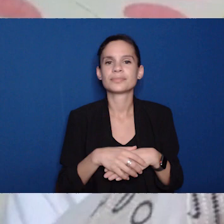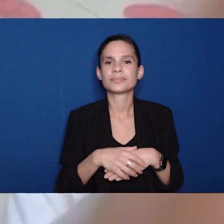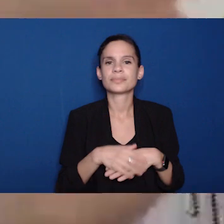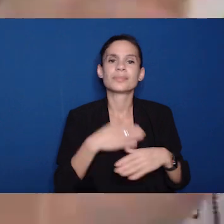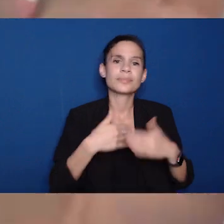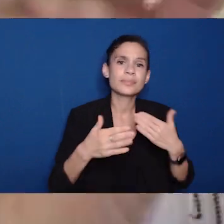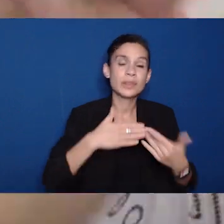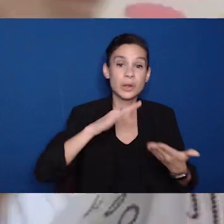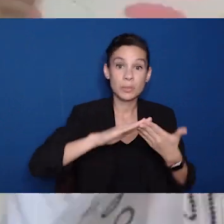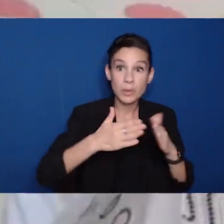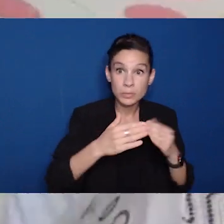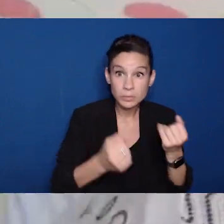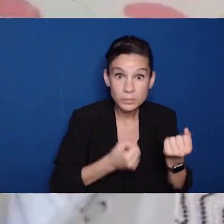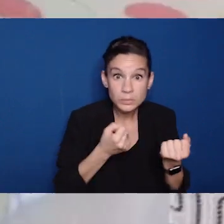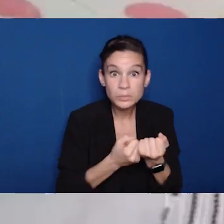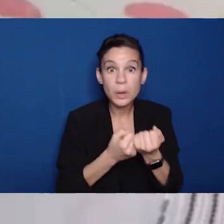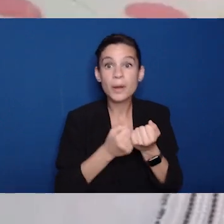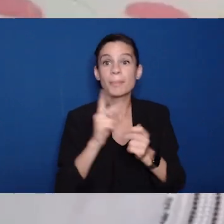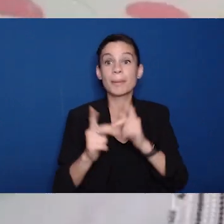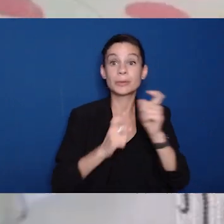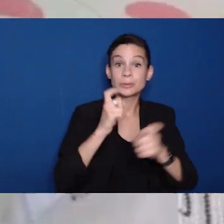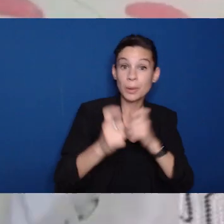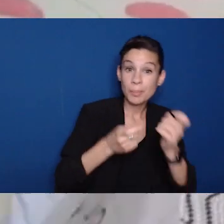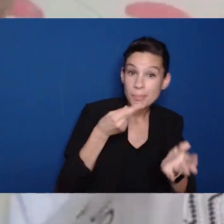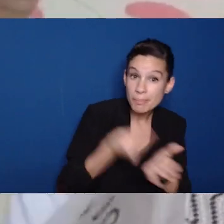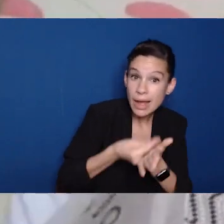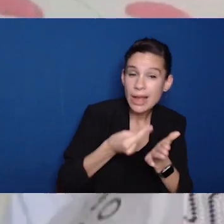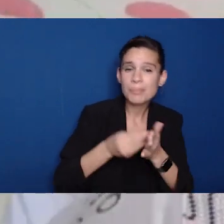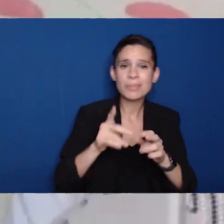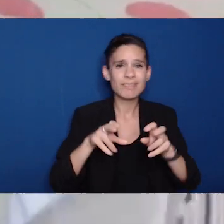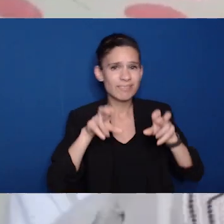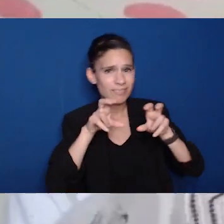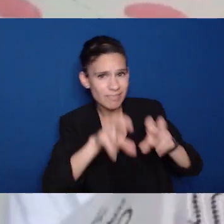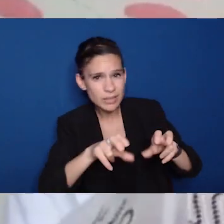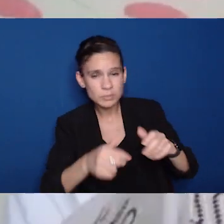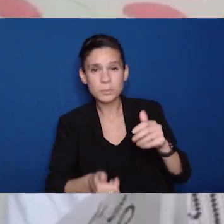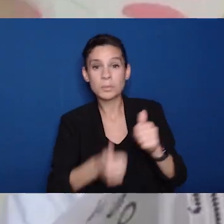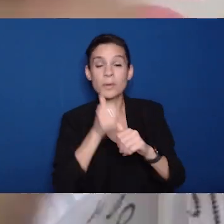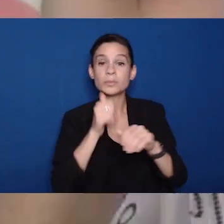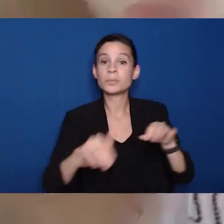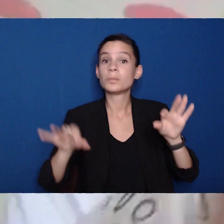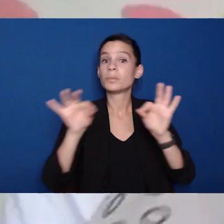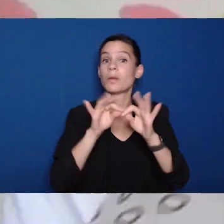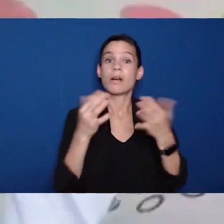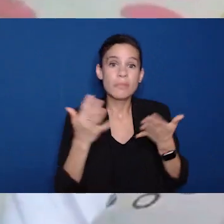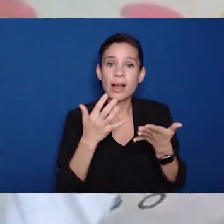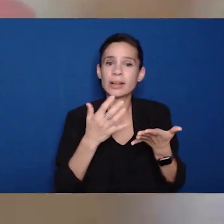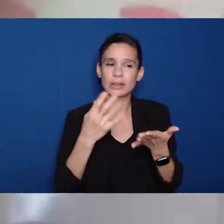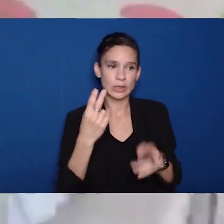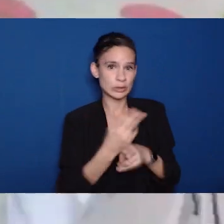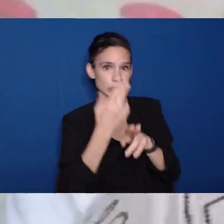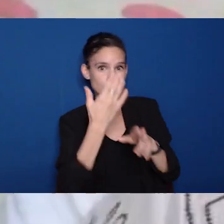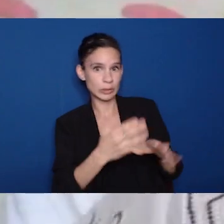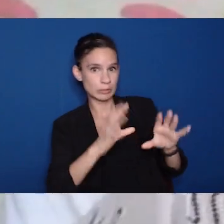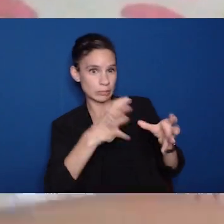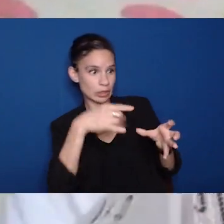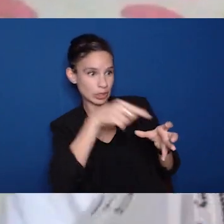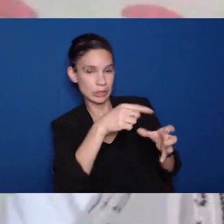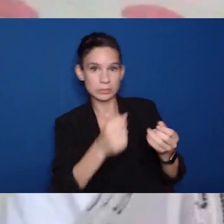in whatever form they are, whether they're community support or donors or investors or most importantly,